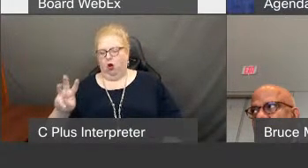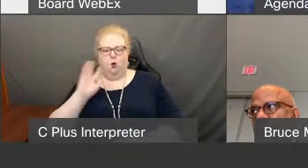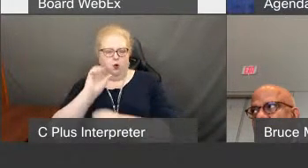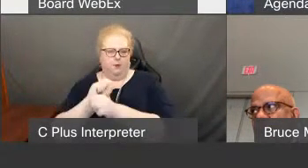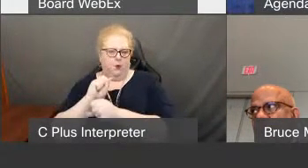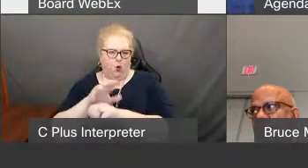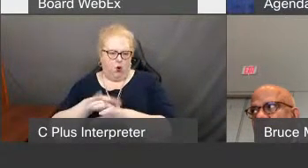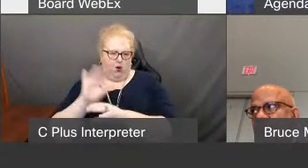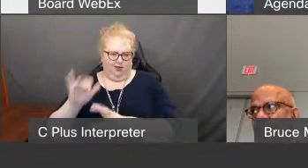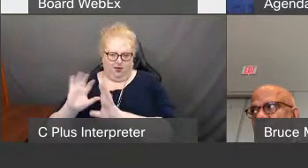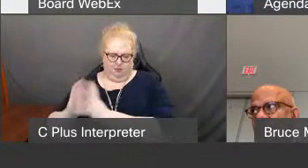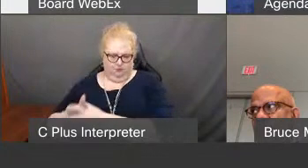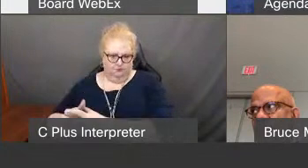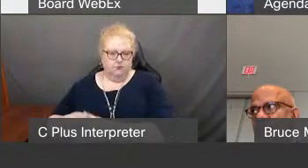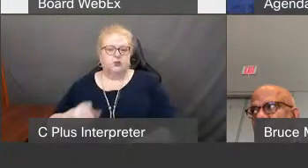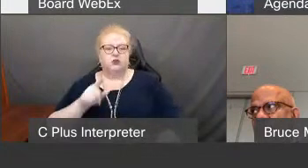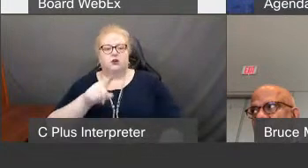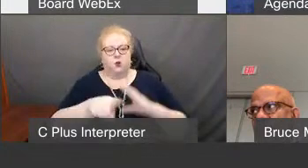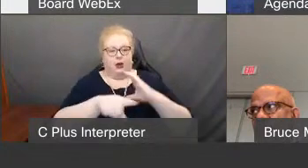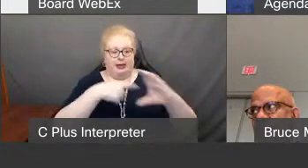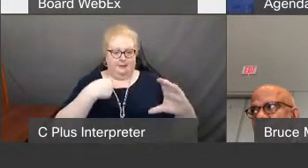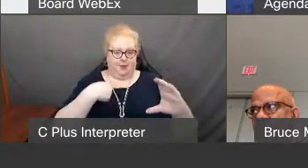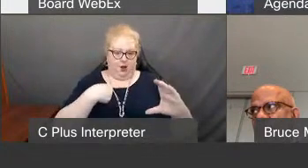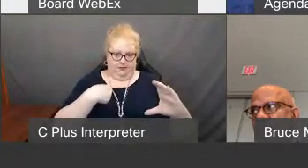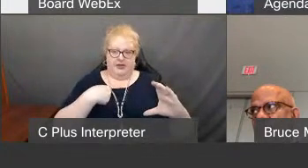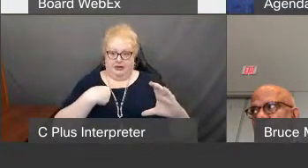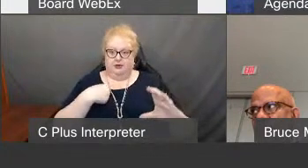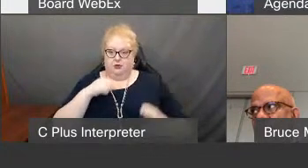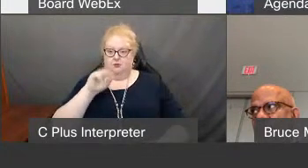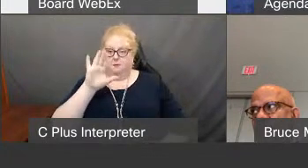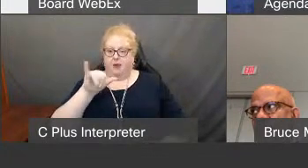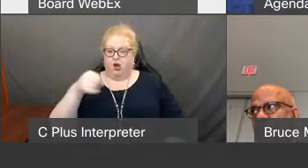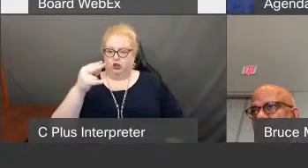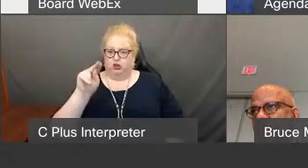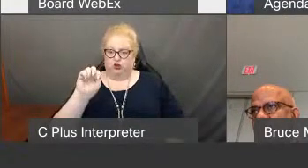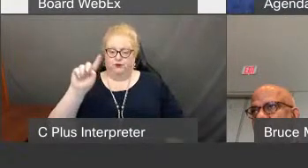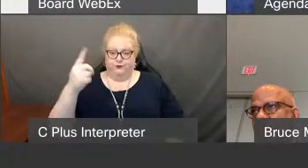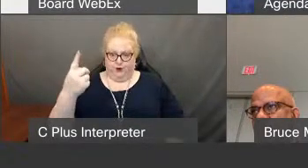So if you could all email that to me on June the 1st.